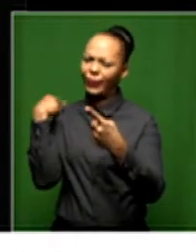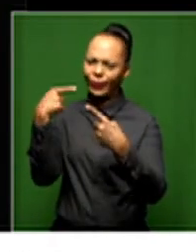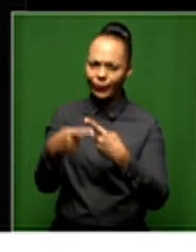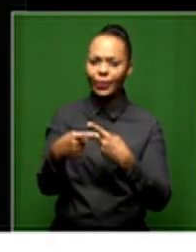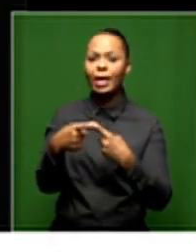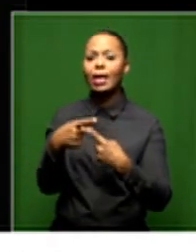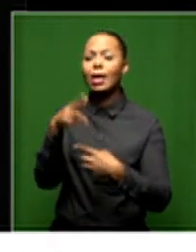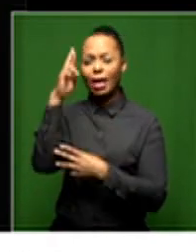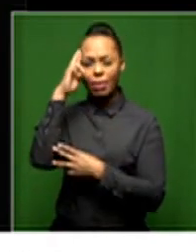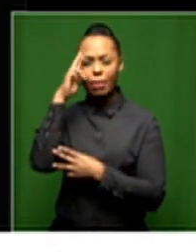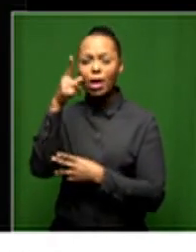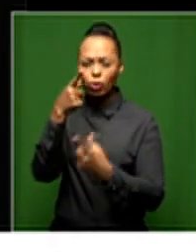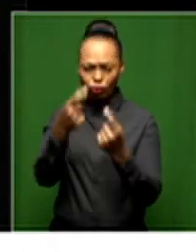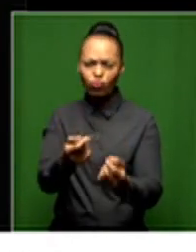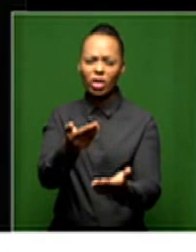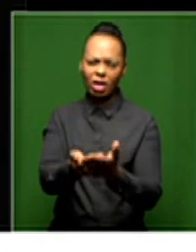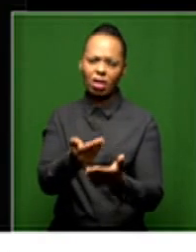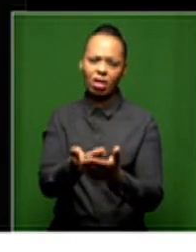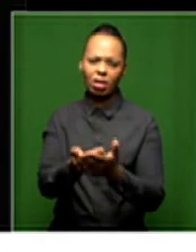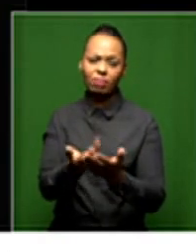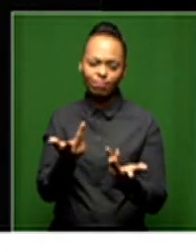it can be done and you can do it.